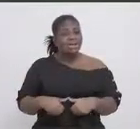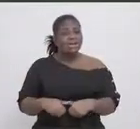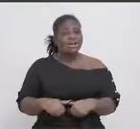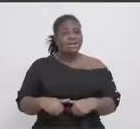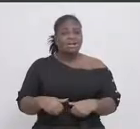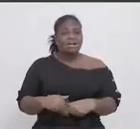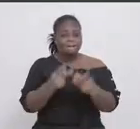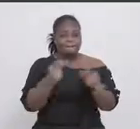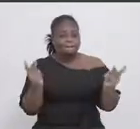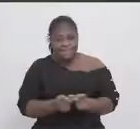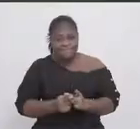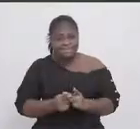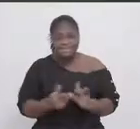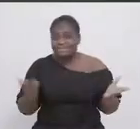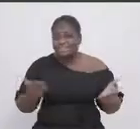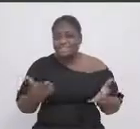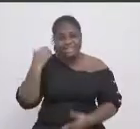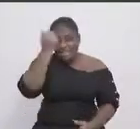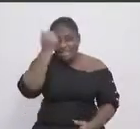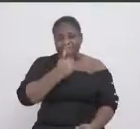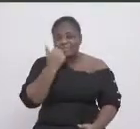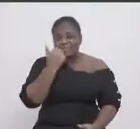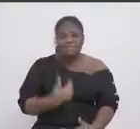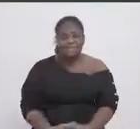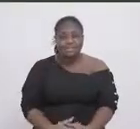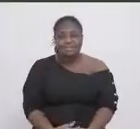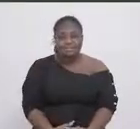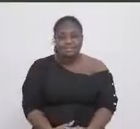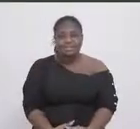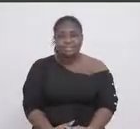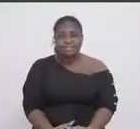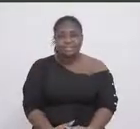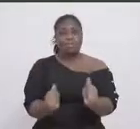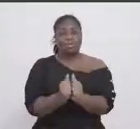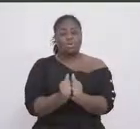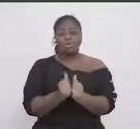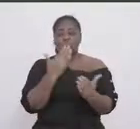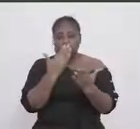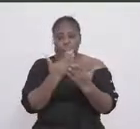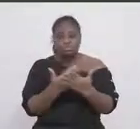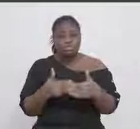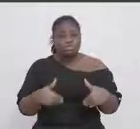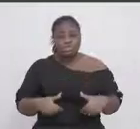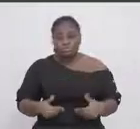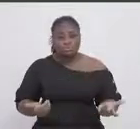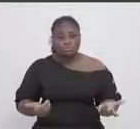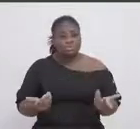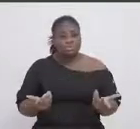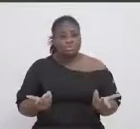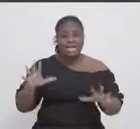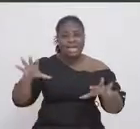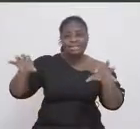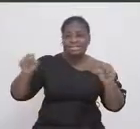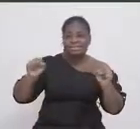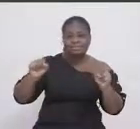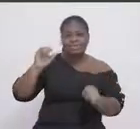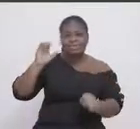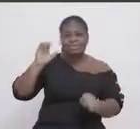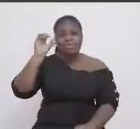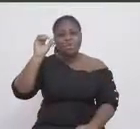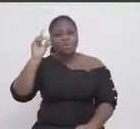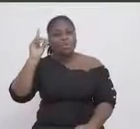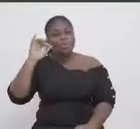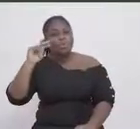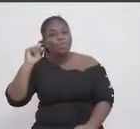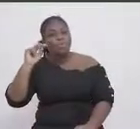So for us here in Africa, with the vibrant youth ecosystem, adapting coding as a